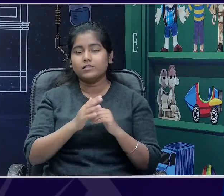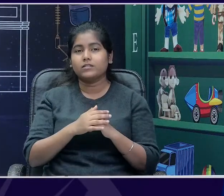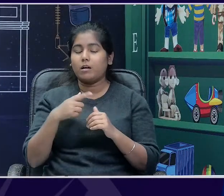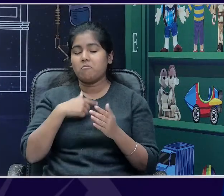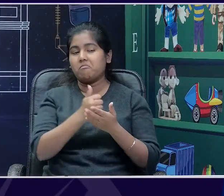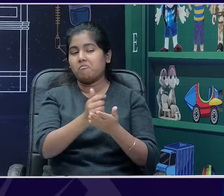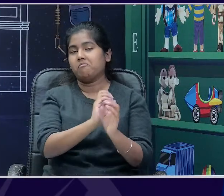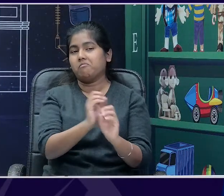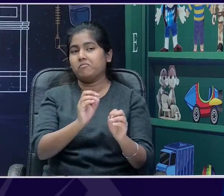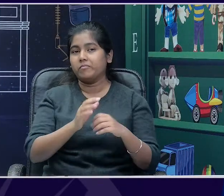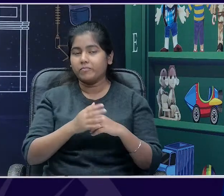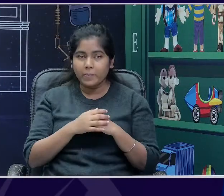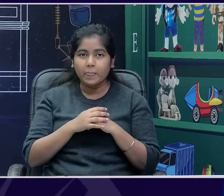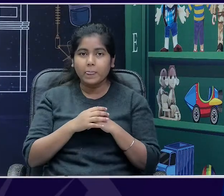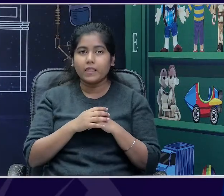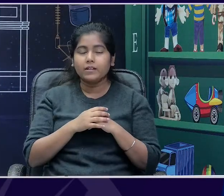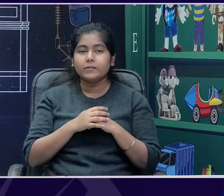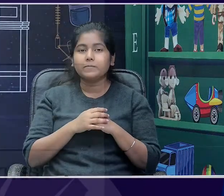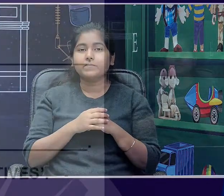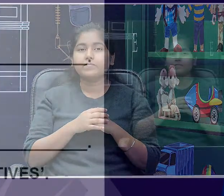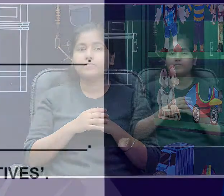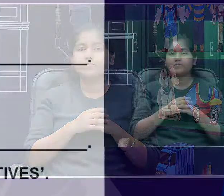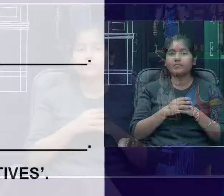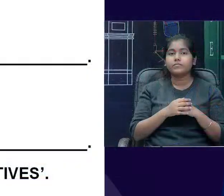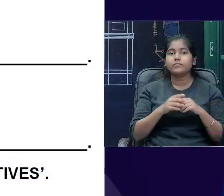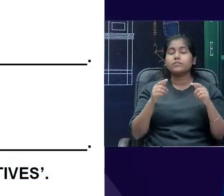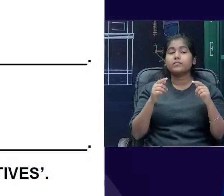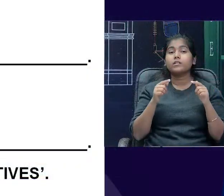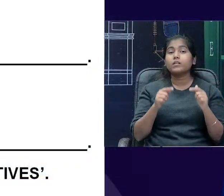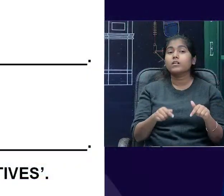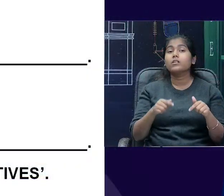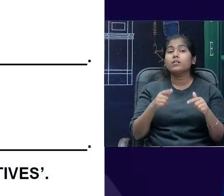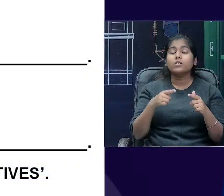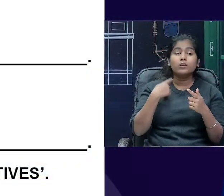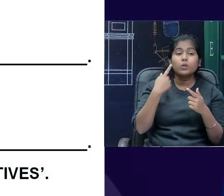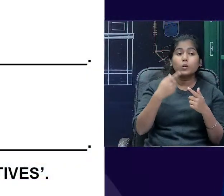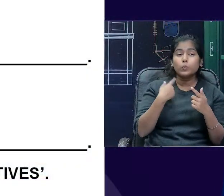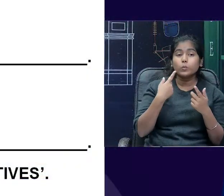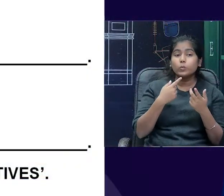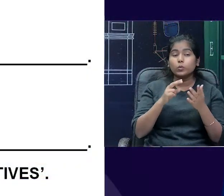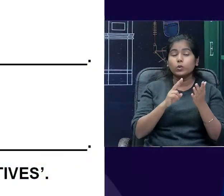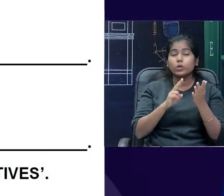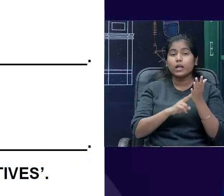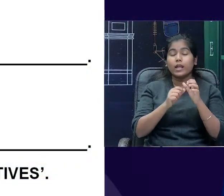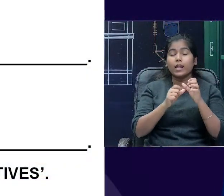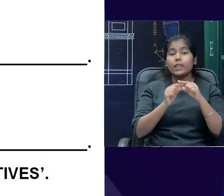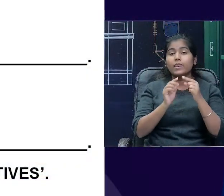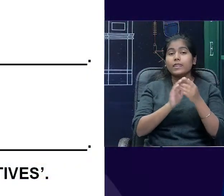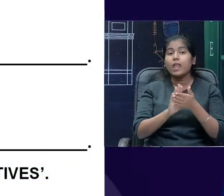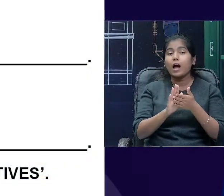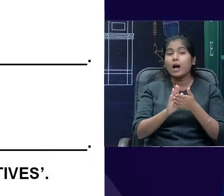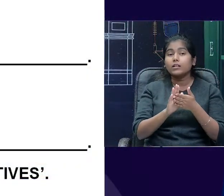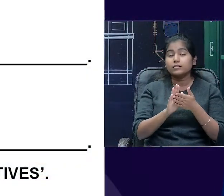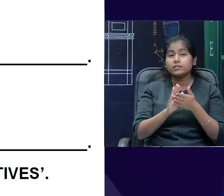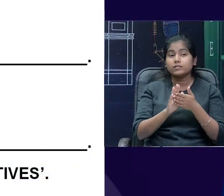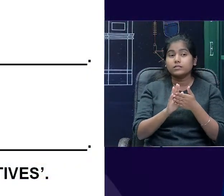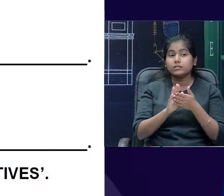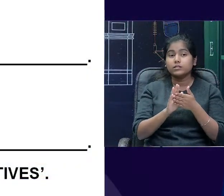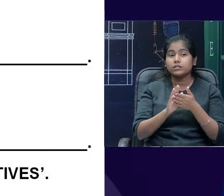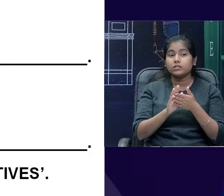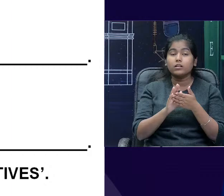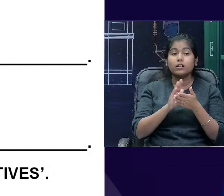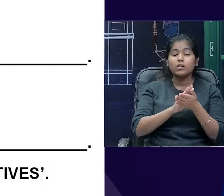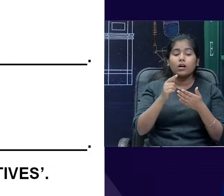right. Okay. The second question is, who gets meal for Mr. Nath? Okay. Yes, Then you I will have remember. to